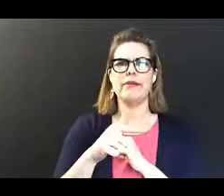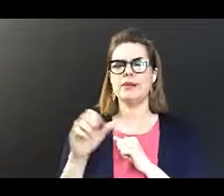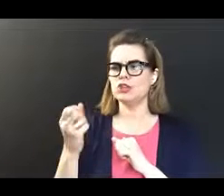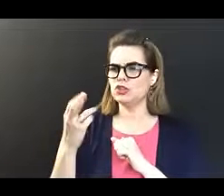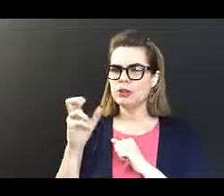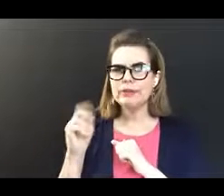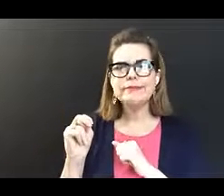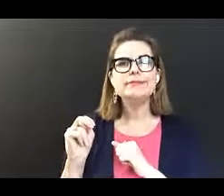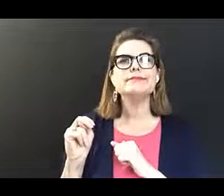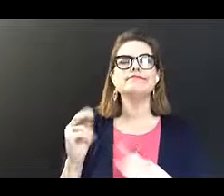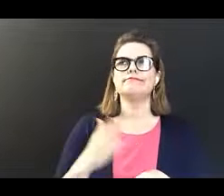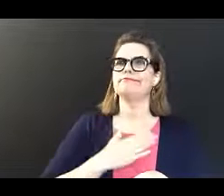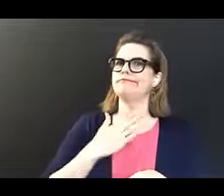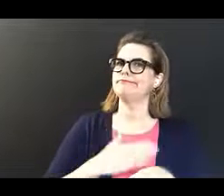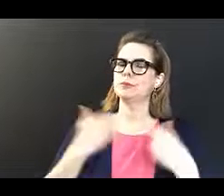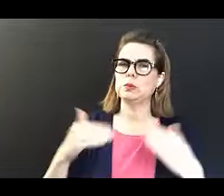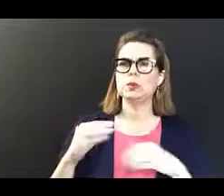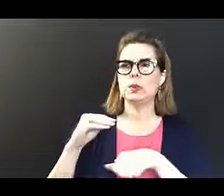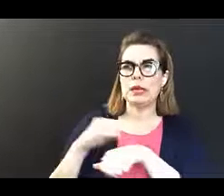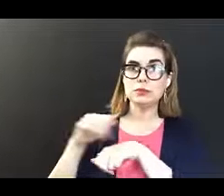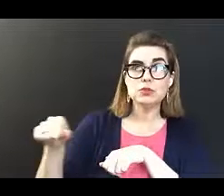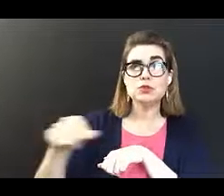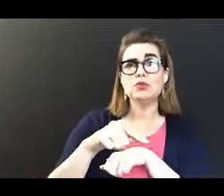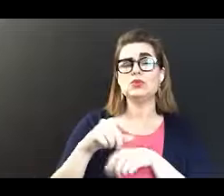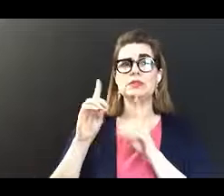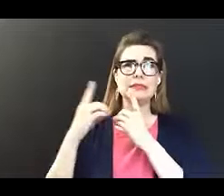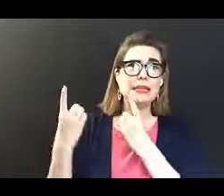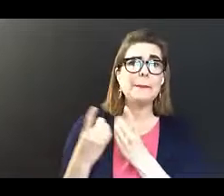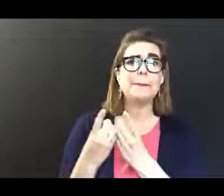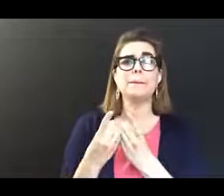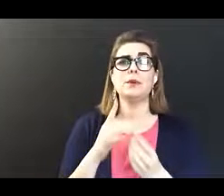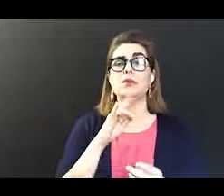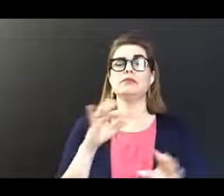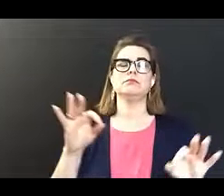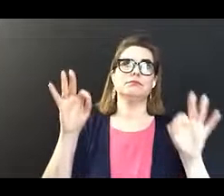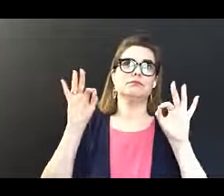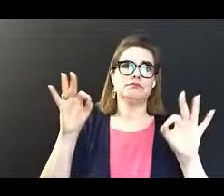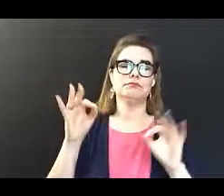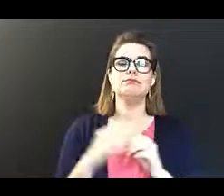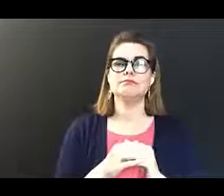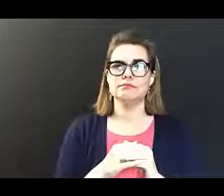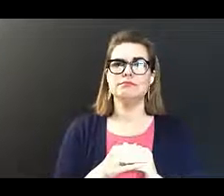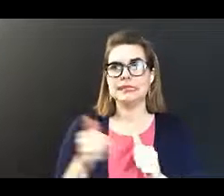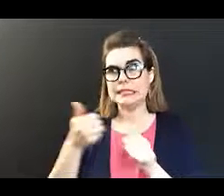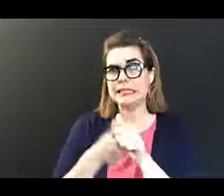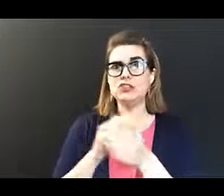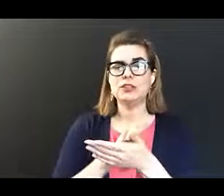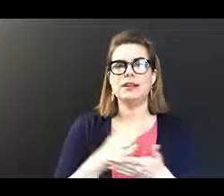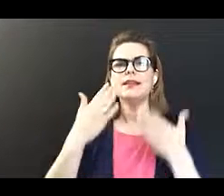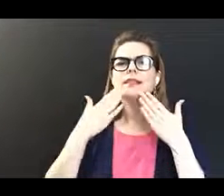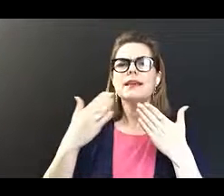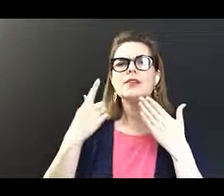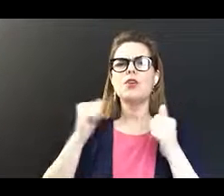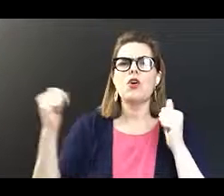that she's supporting, all of the counselors, and then all of the district counselor team. And then it's really great to know all of you at all of the sites. So thank you for all